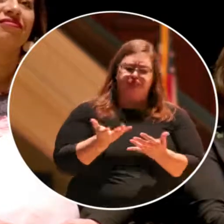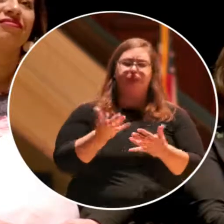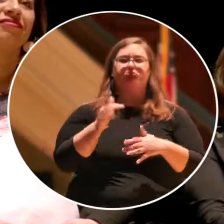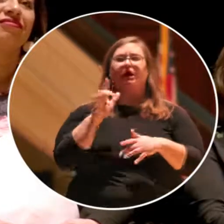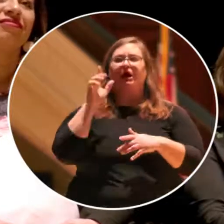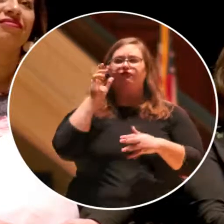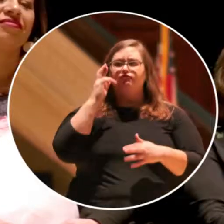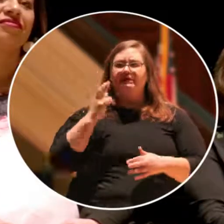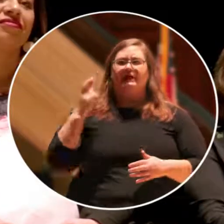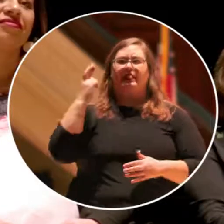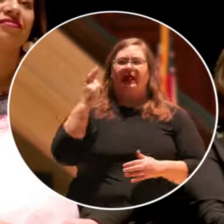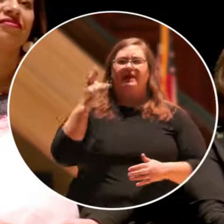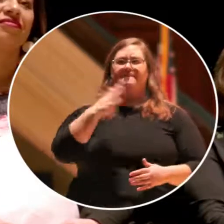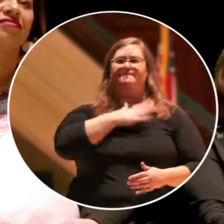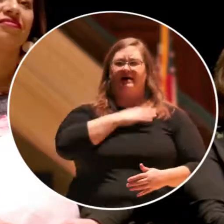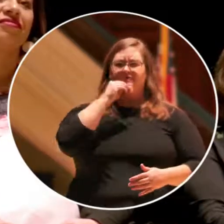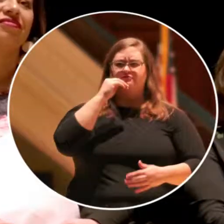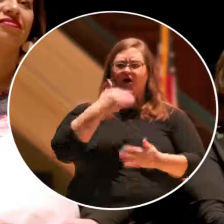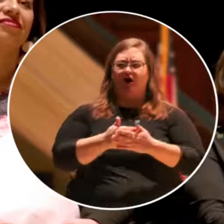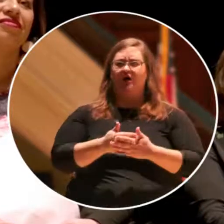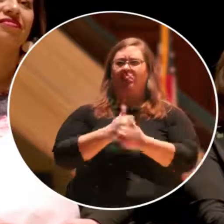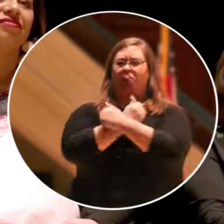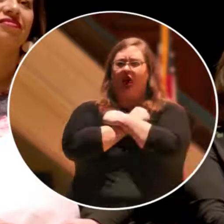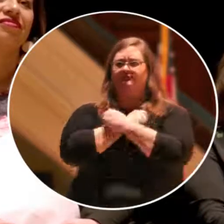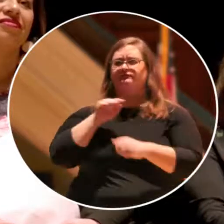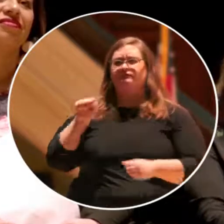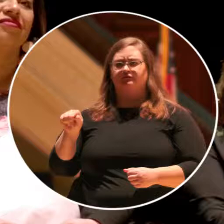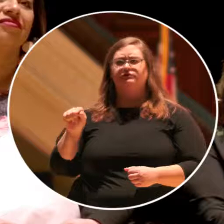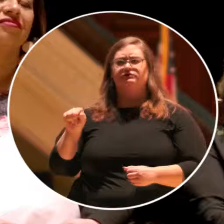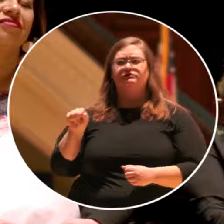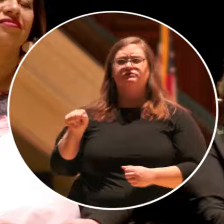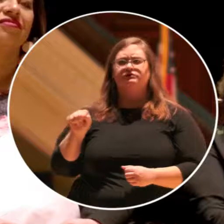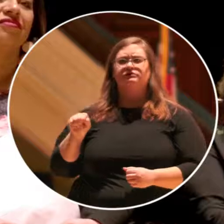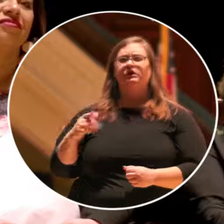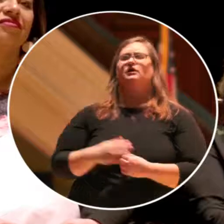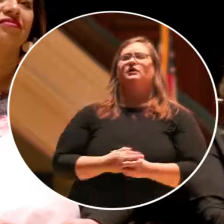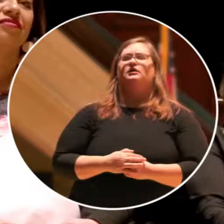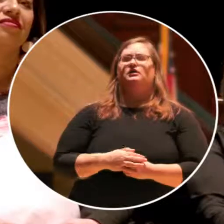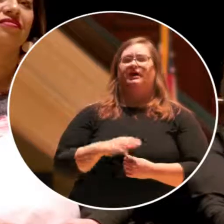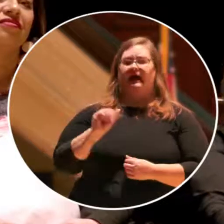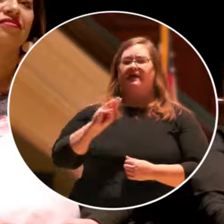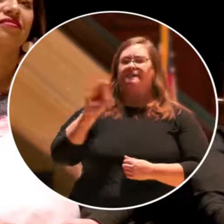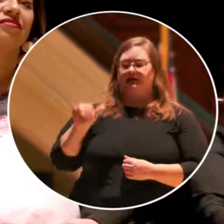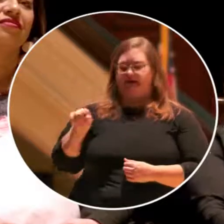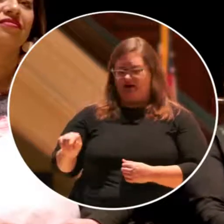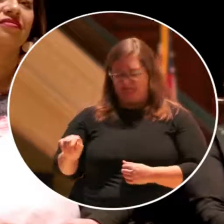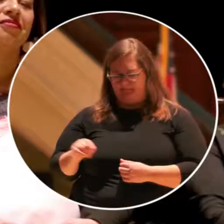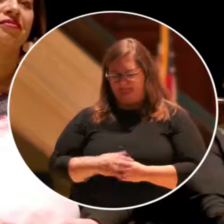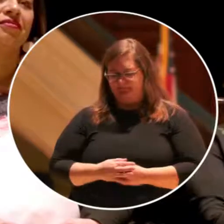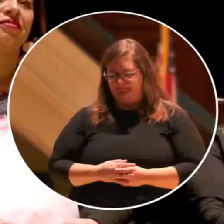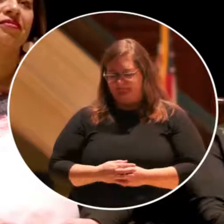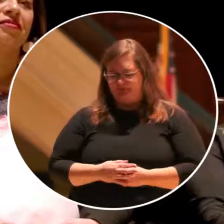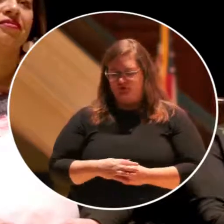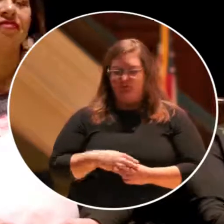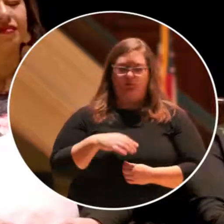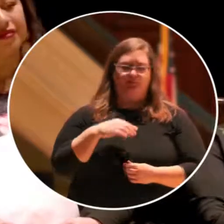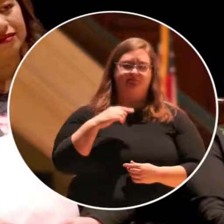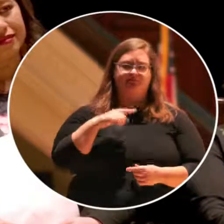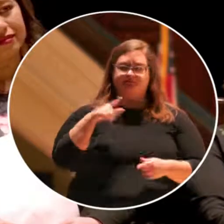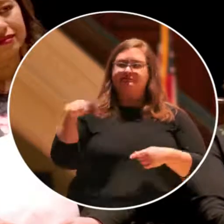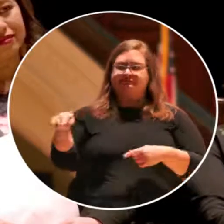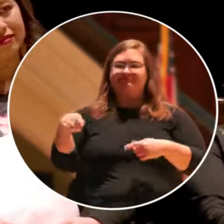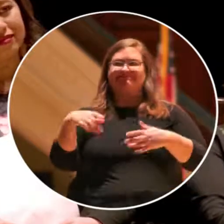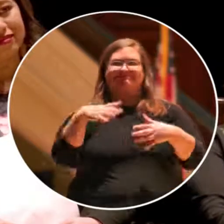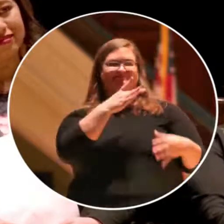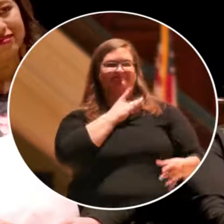is partly because of him too. I am an artist and a writer, and by artist I mean photographer, but everyone in this town takes photographs,